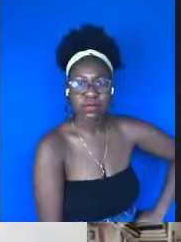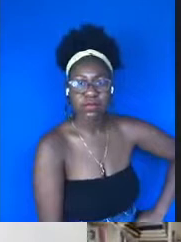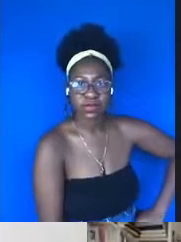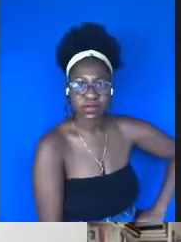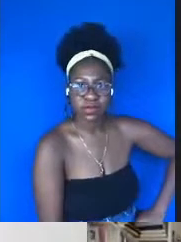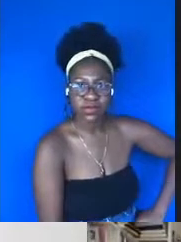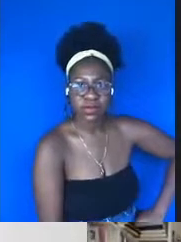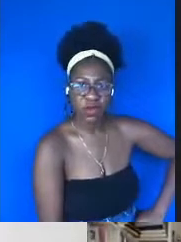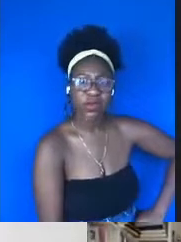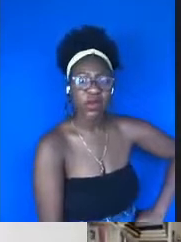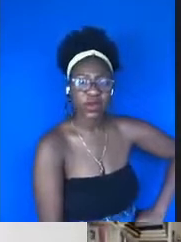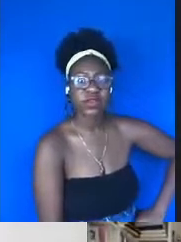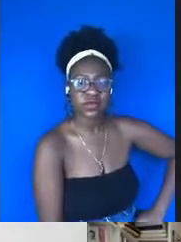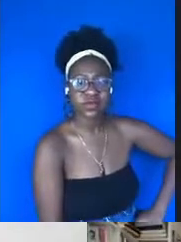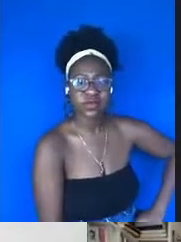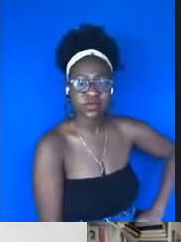today.